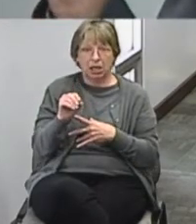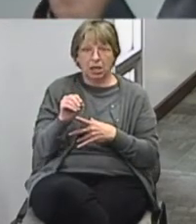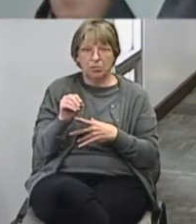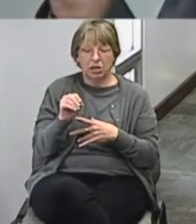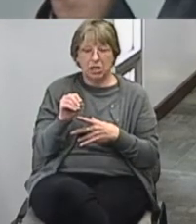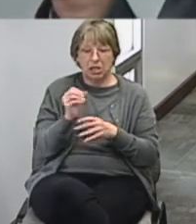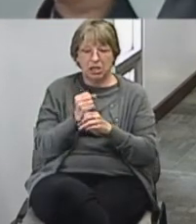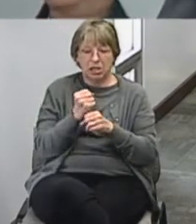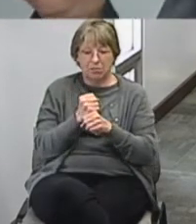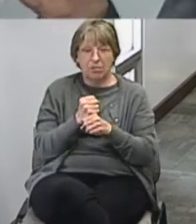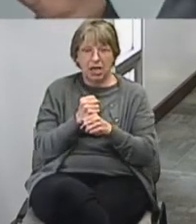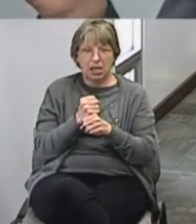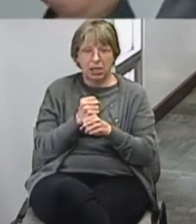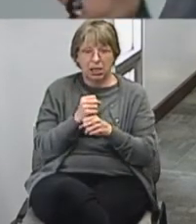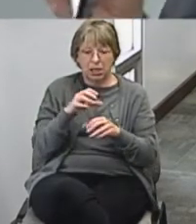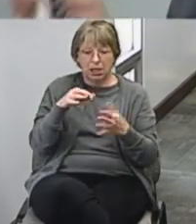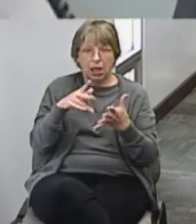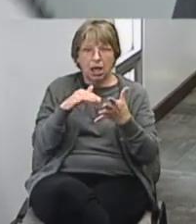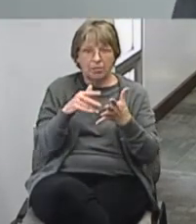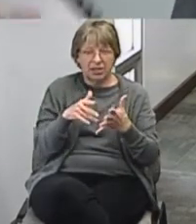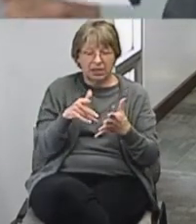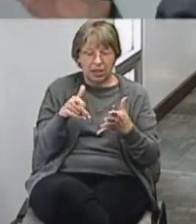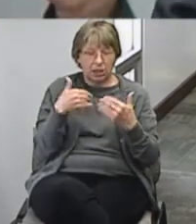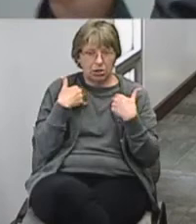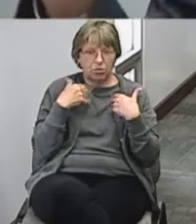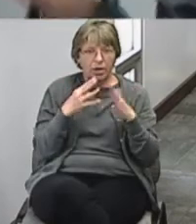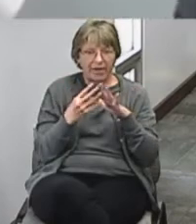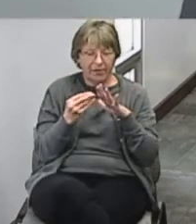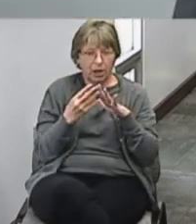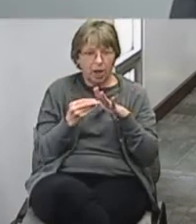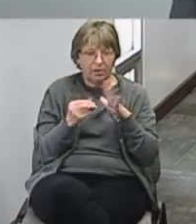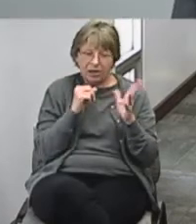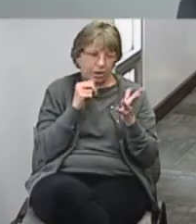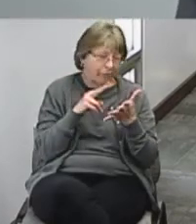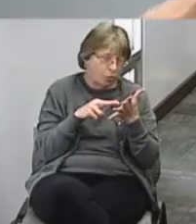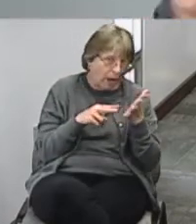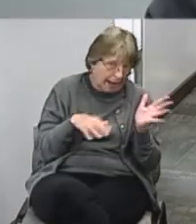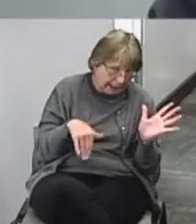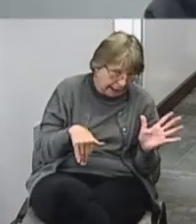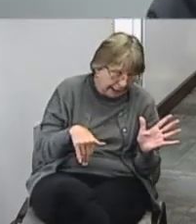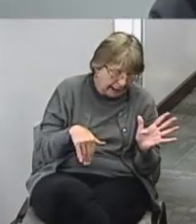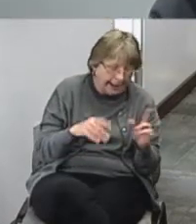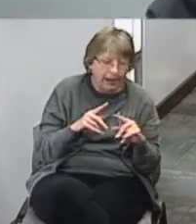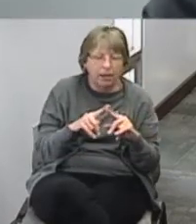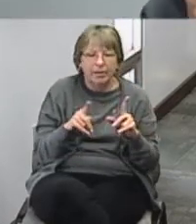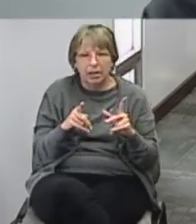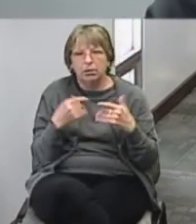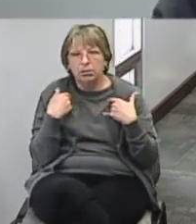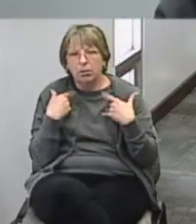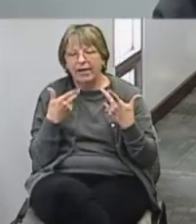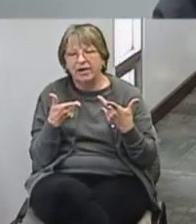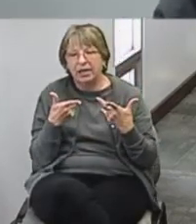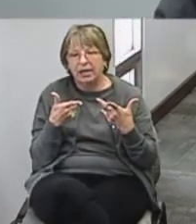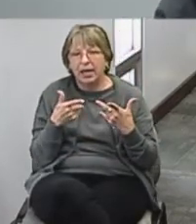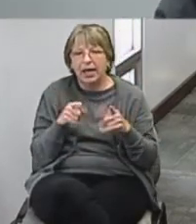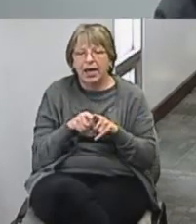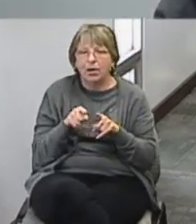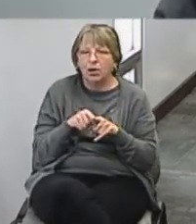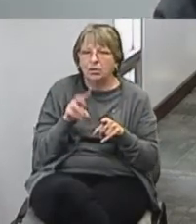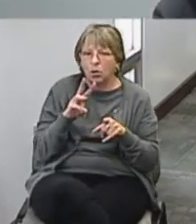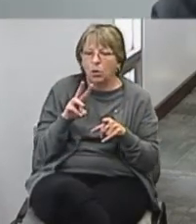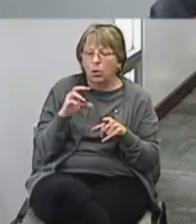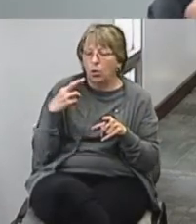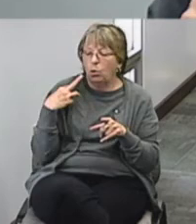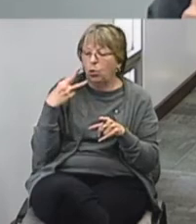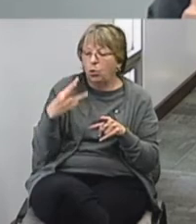prepared our TEEP study. And you all have a copy of that. You haven't read it yet, but and they also did the Washington Street Boulevard